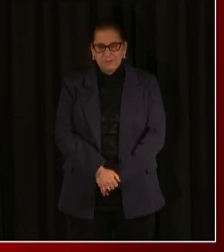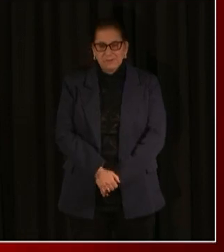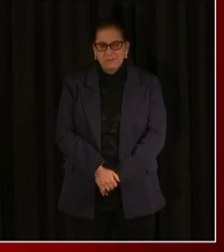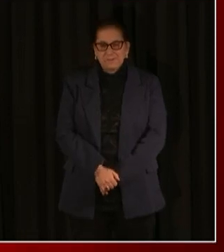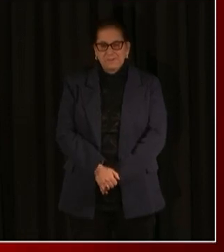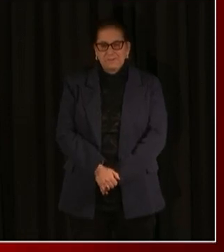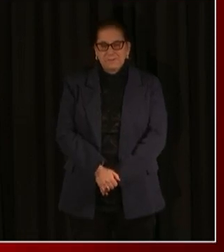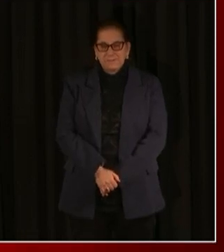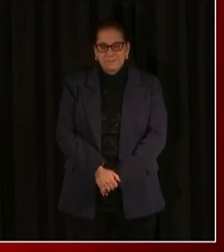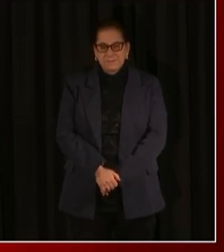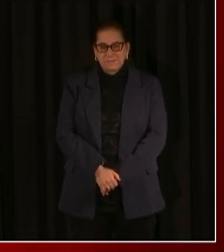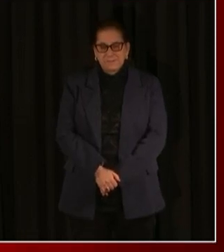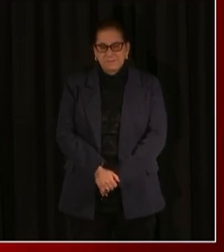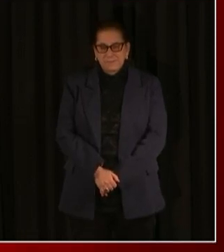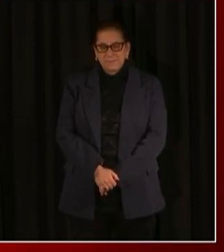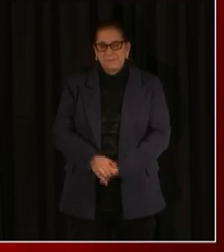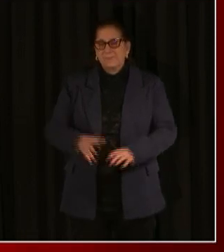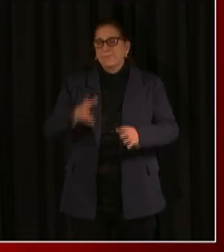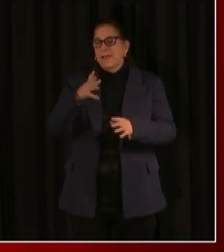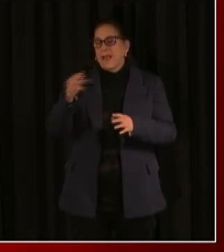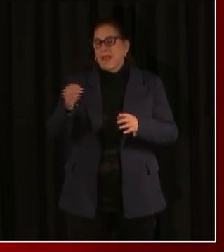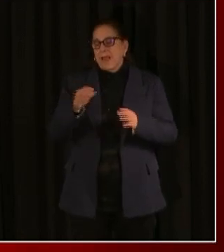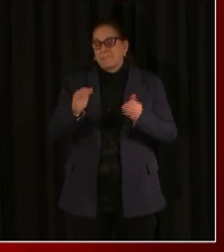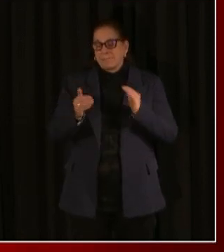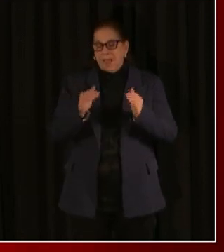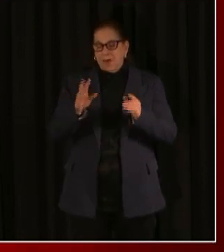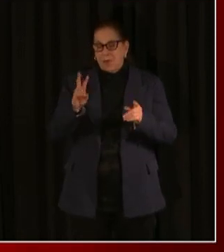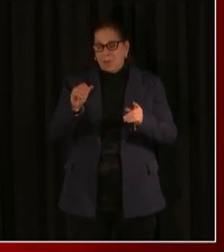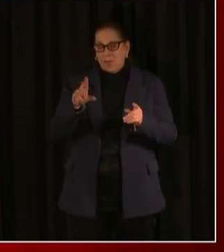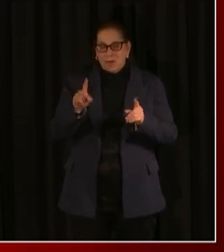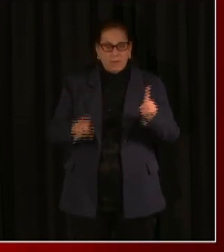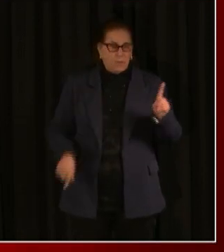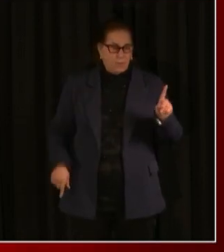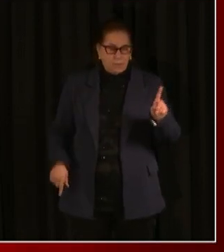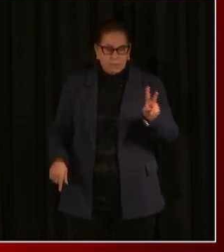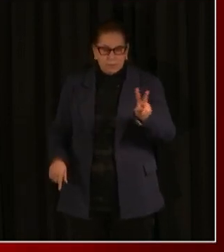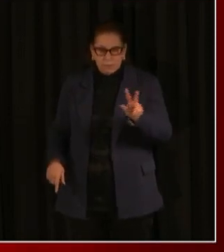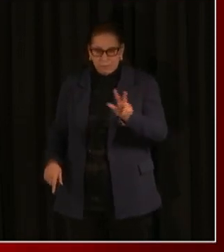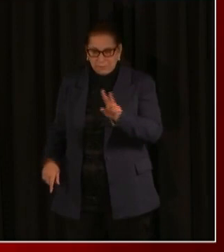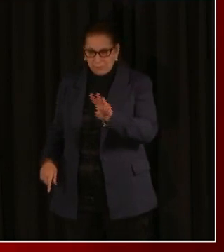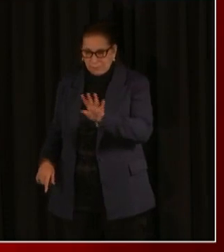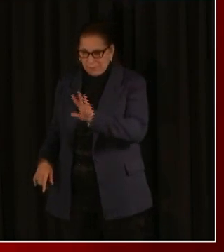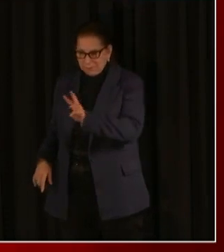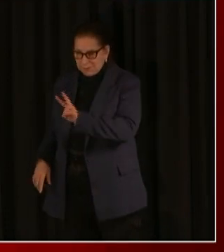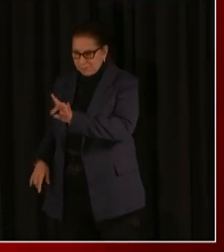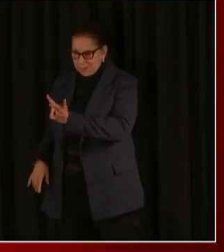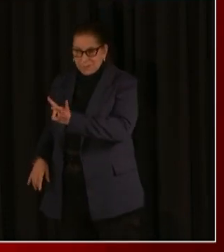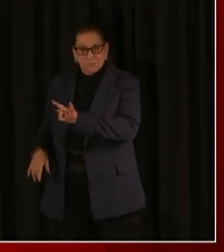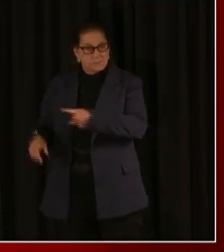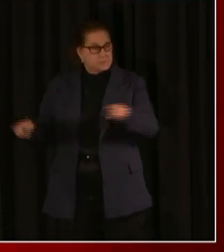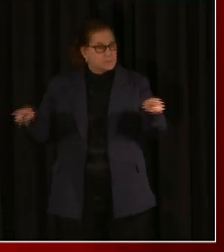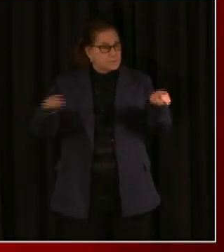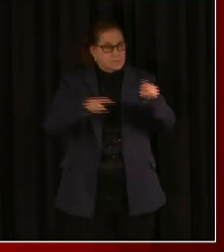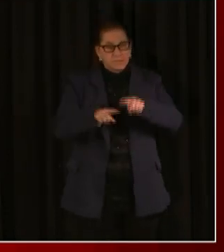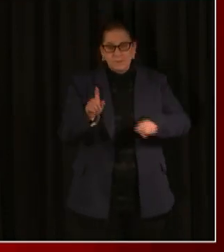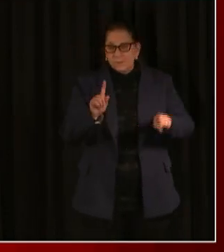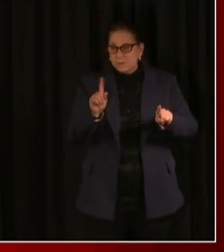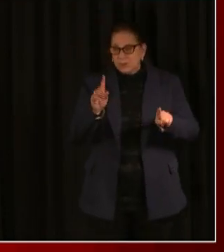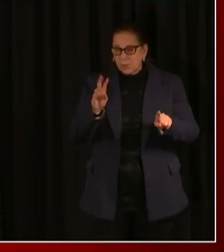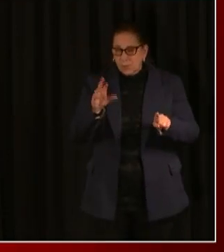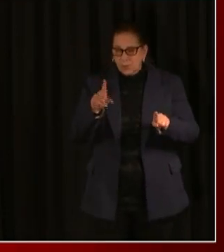and also multiple strategic communication campaigns, which include traditional and non-traditional media and multilingual